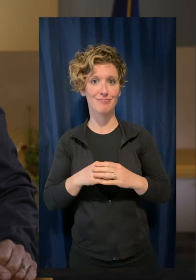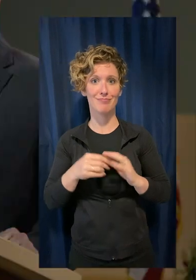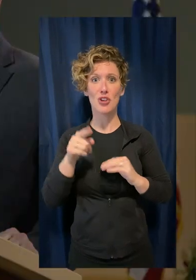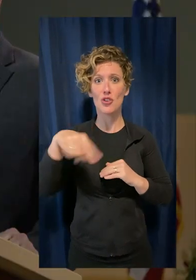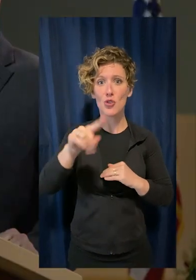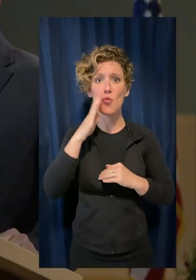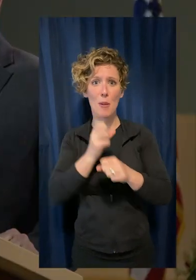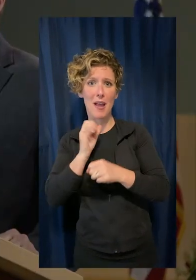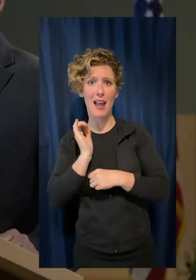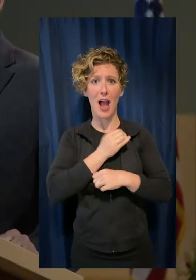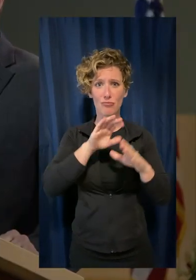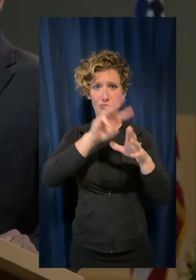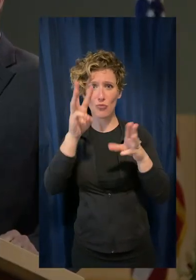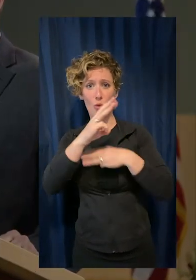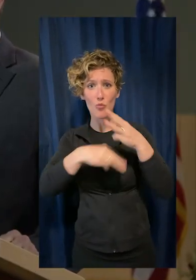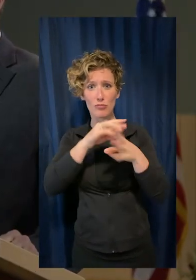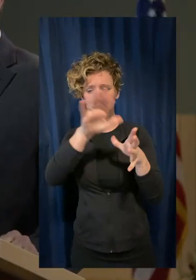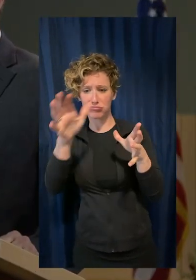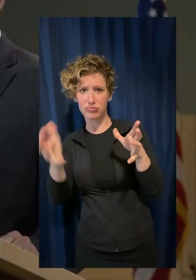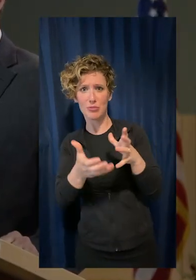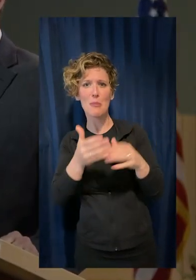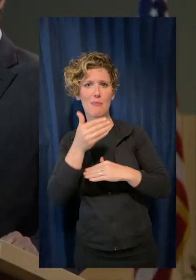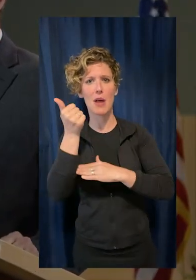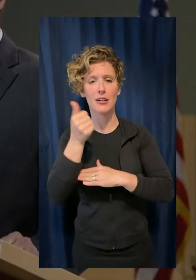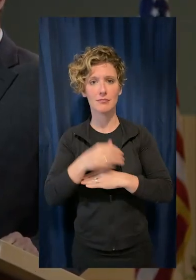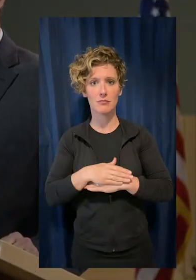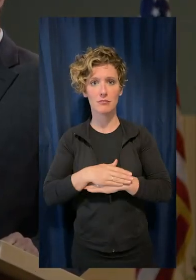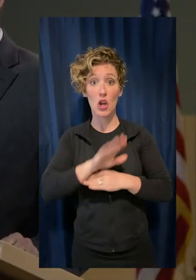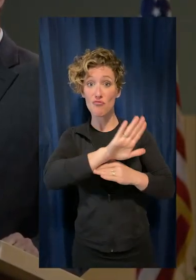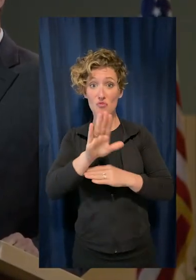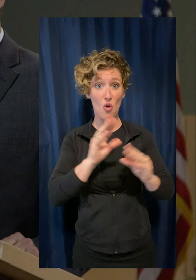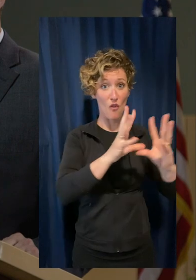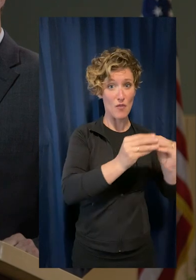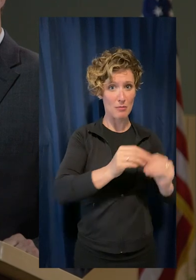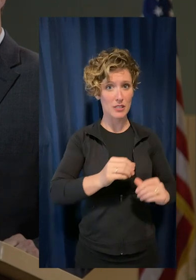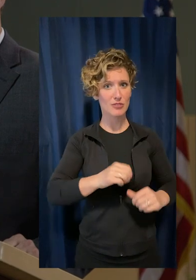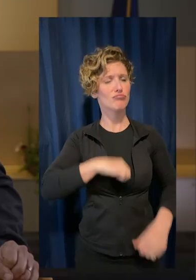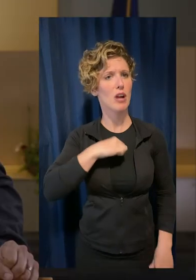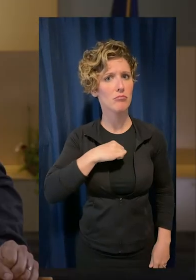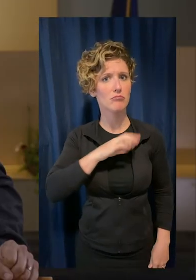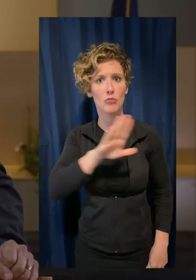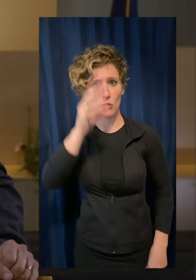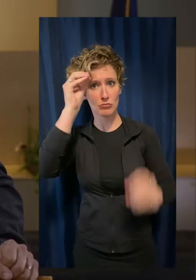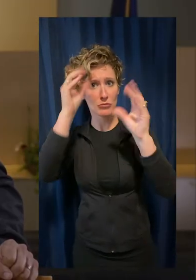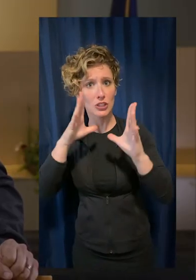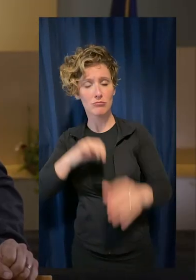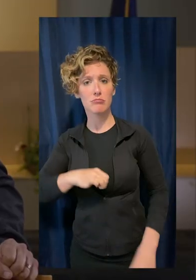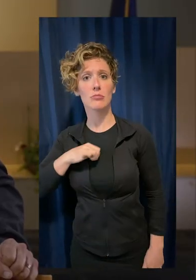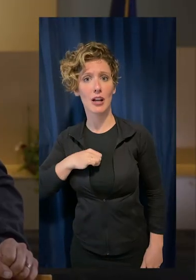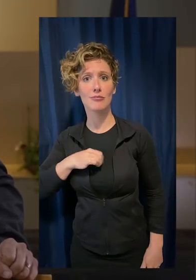world. Your families are proud of you. Your teachers are proud of you. Your friends are proud of you. And